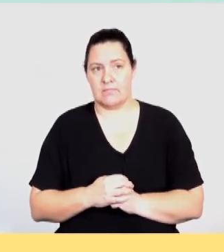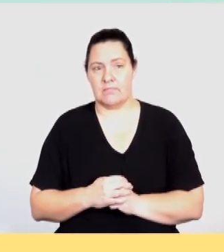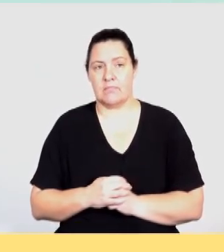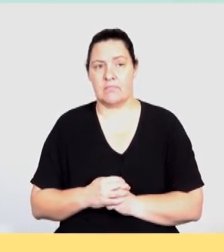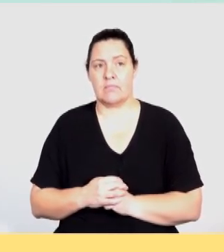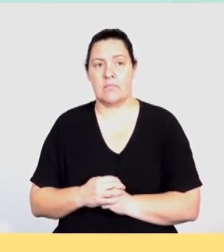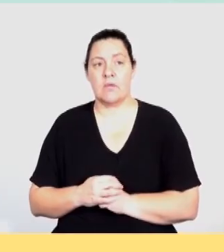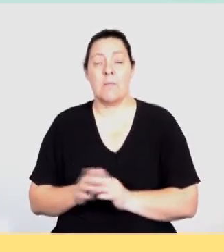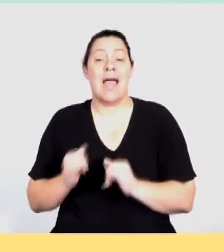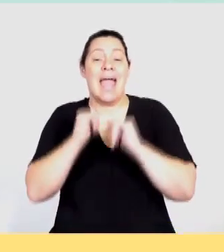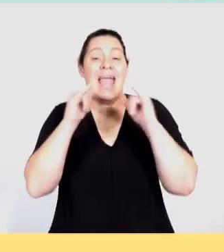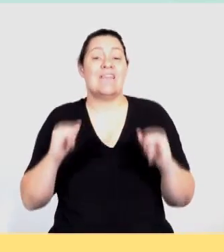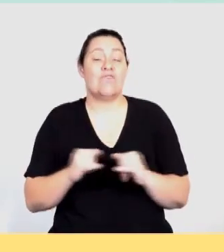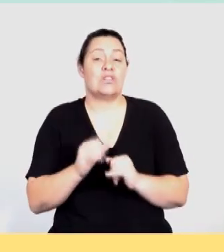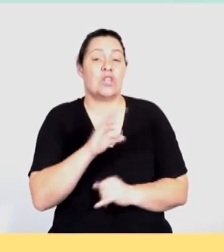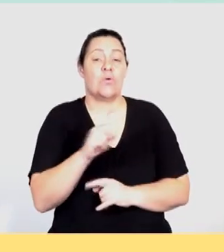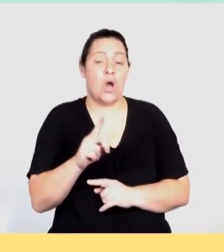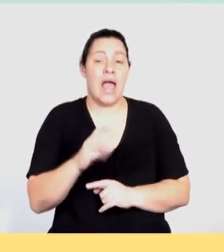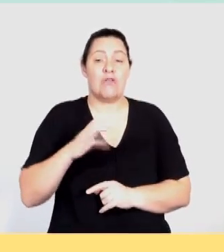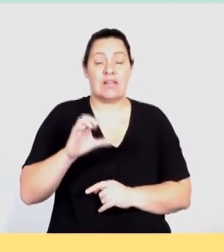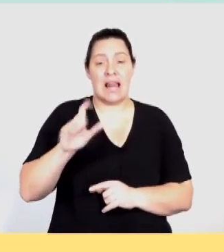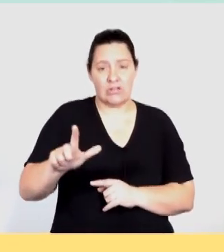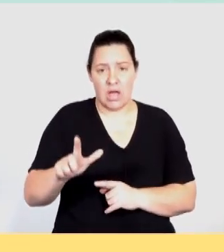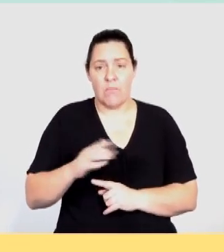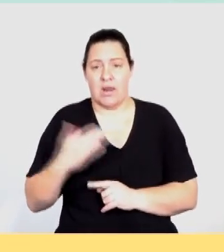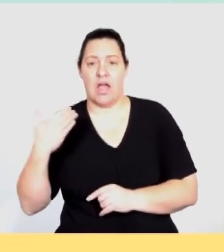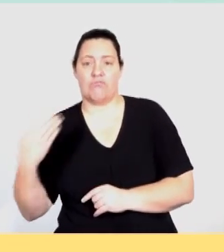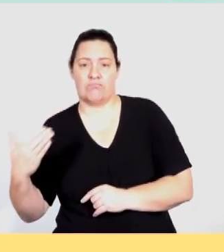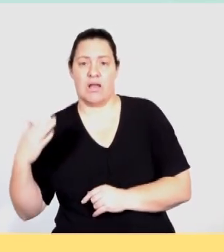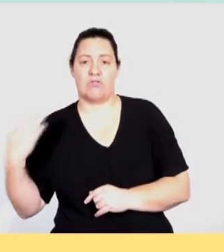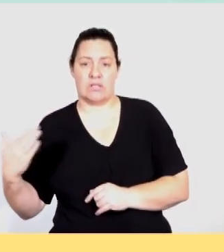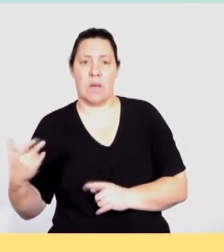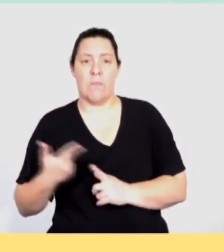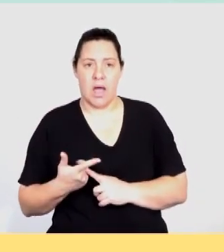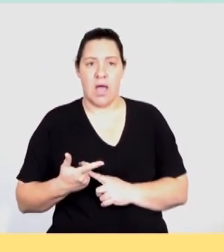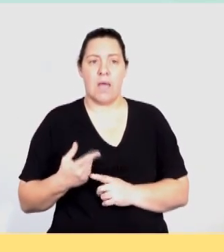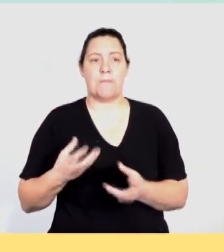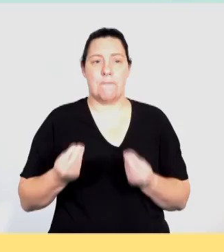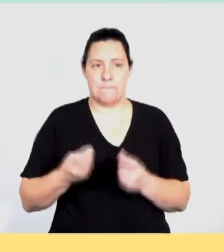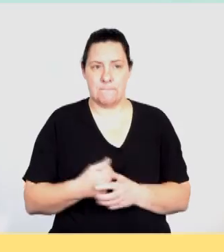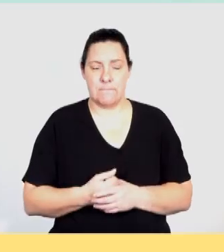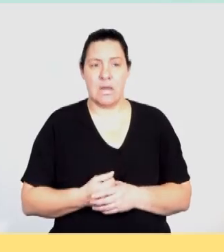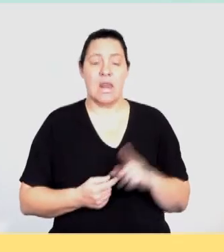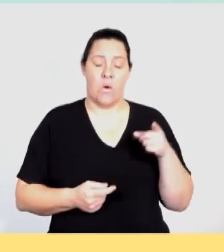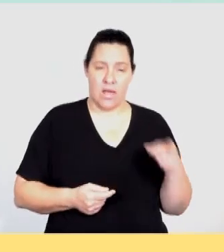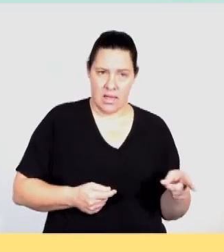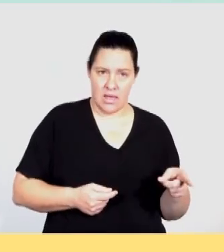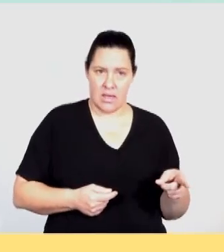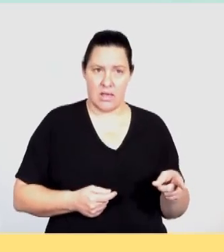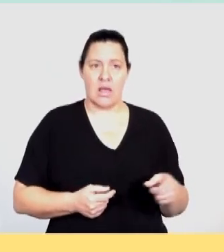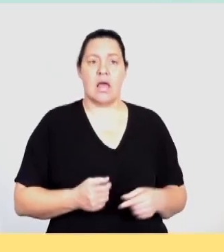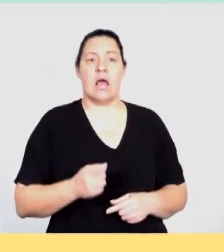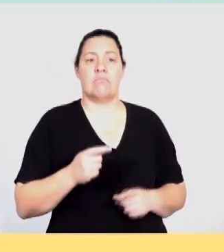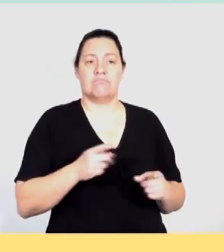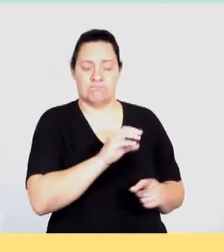Invoice 31. My invoice in the creditors ledger comes to the credit side. That's where I have my plus. So it's going to be